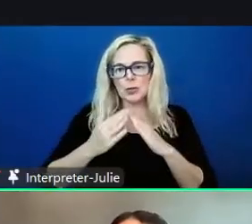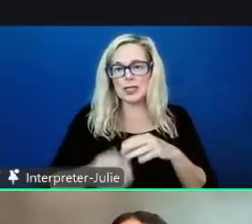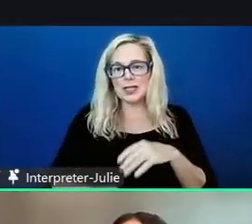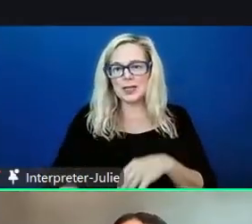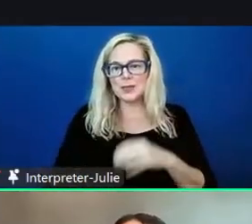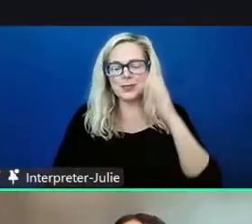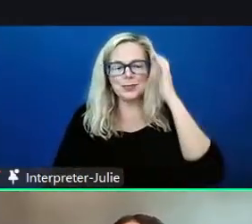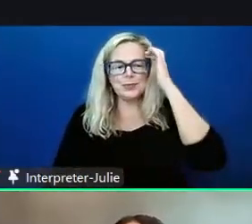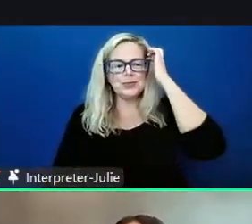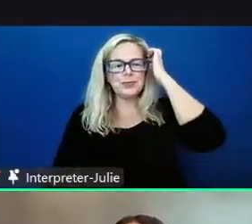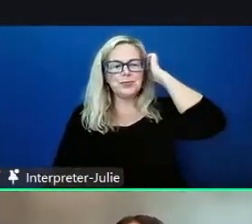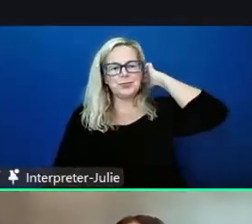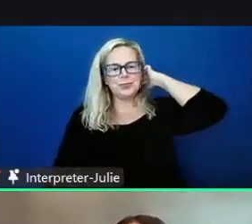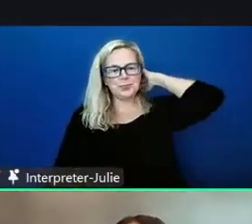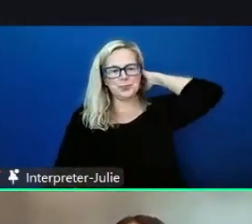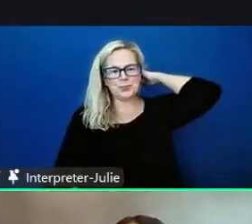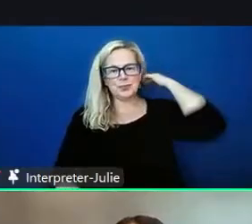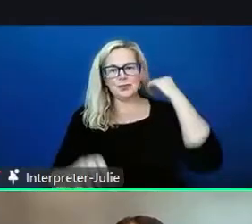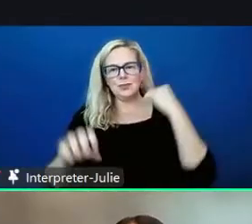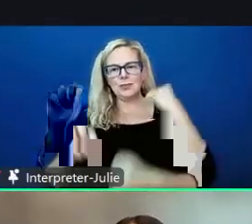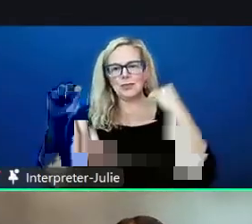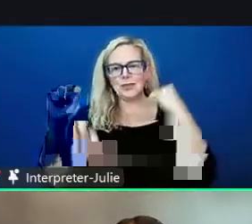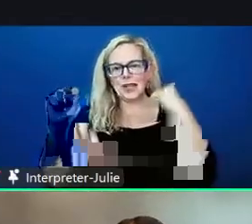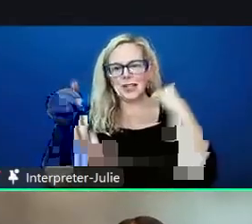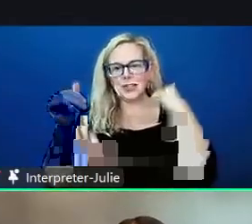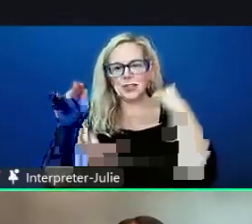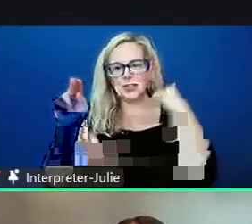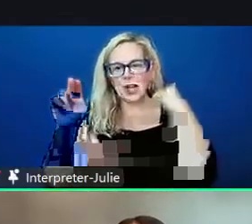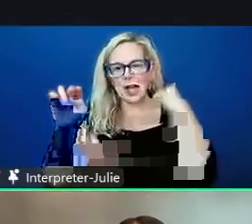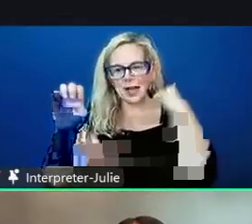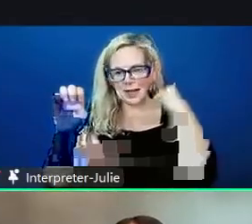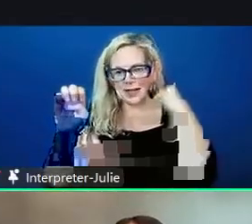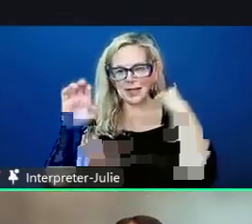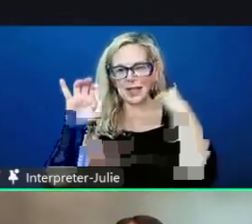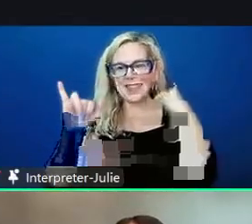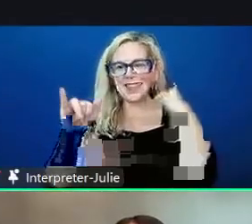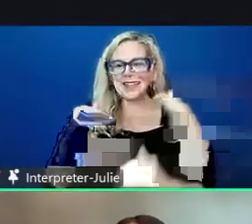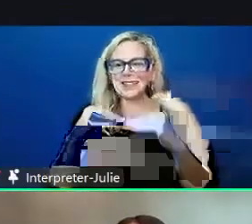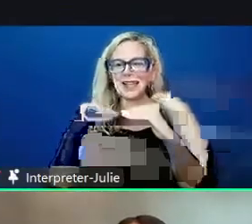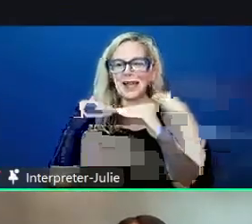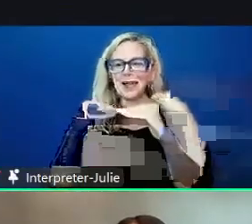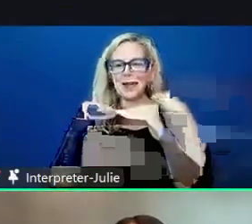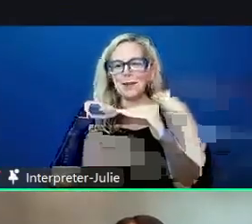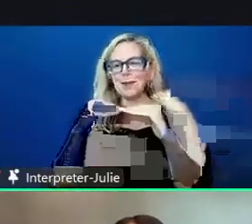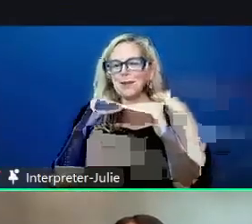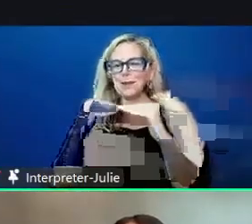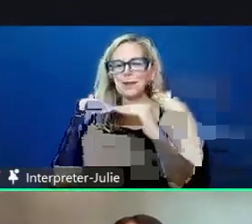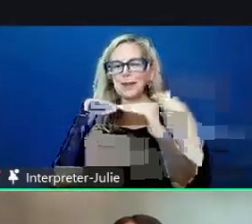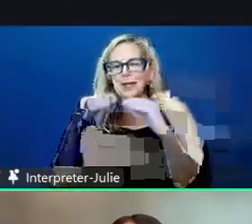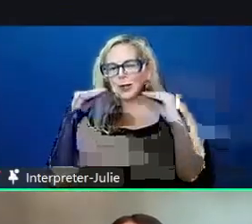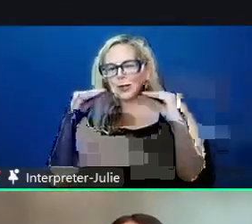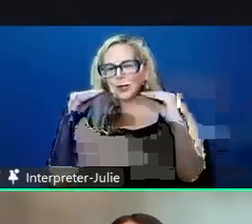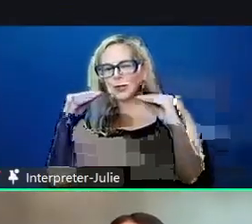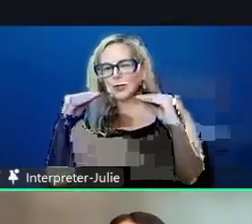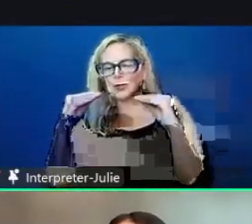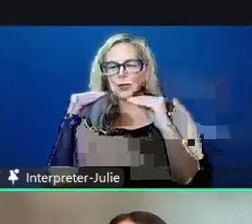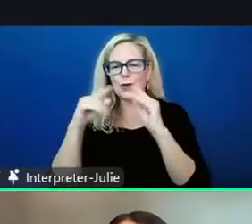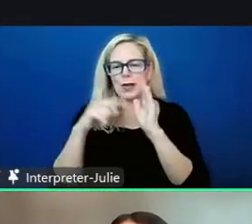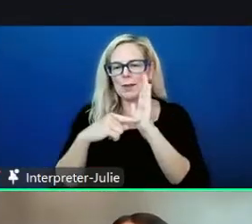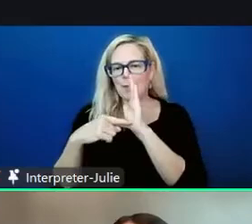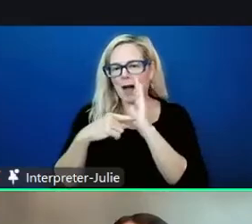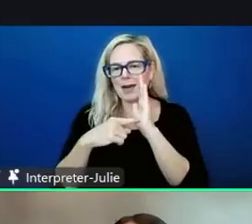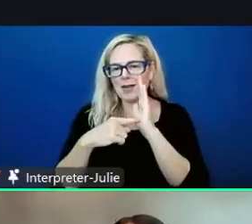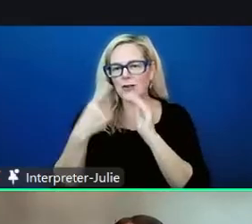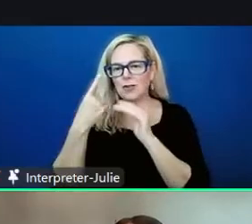So Shine, Students Helping Improve Neurodivergence Education, is a peer tutoring model designed for neurodivergent leaders. It's not something that we